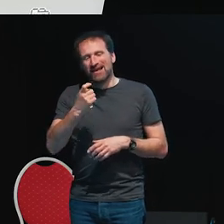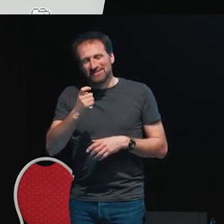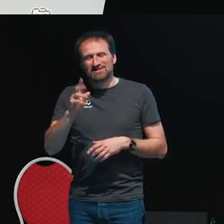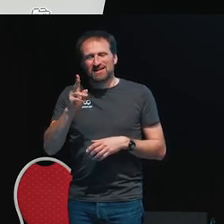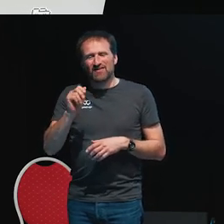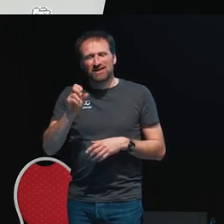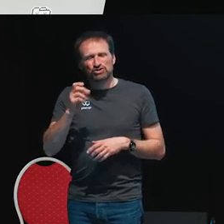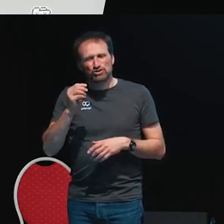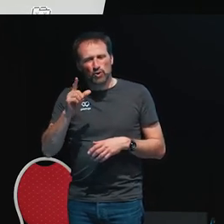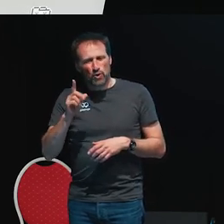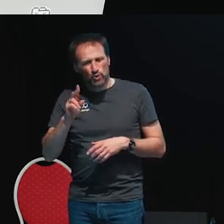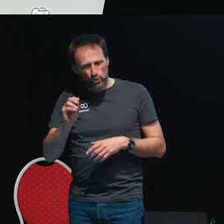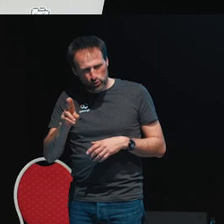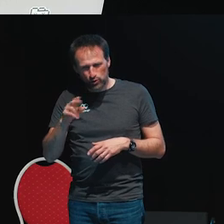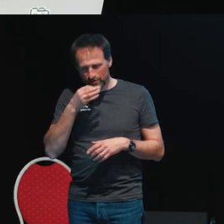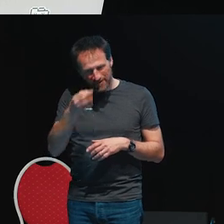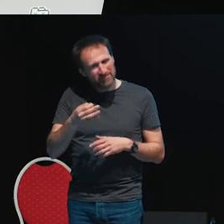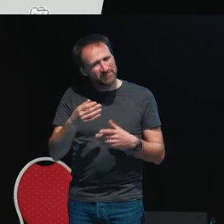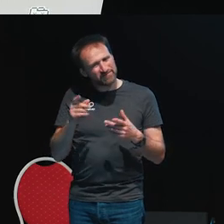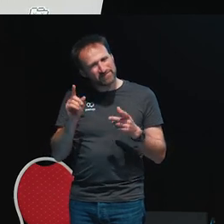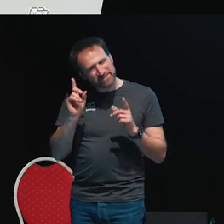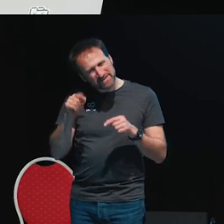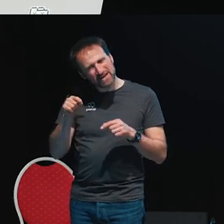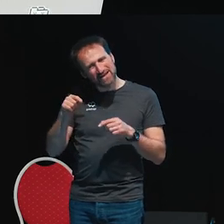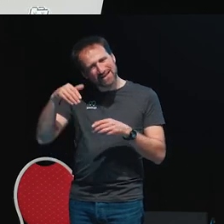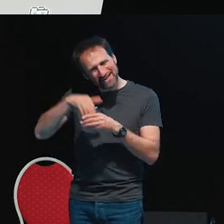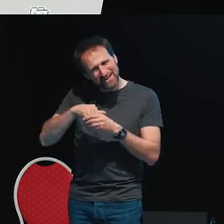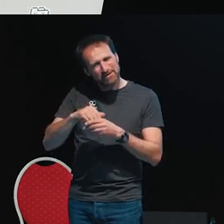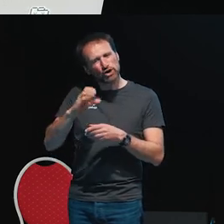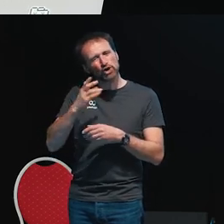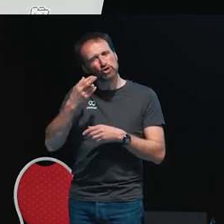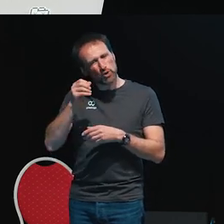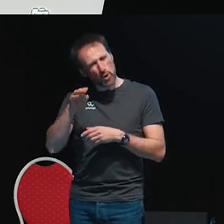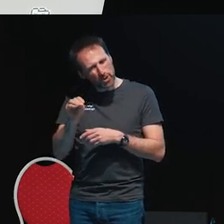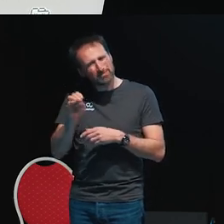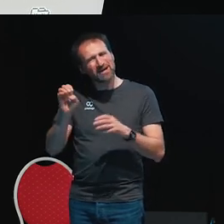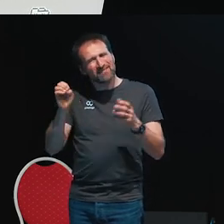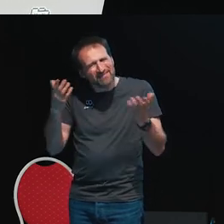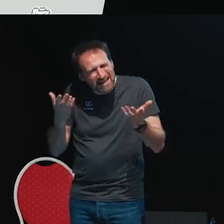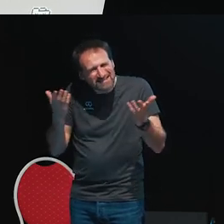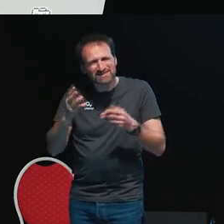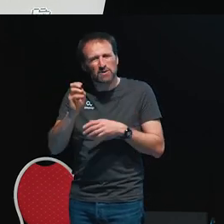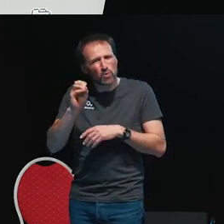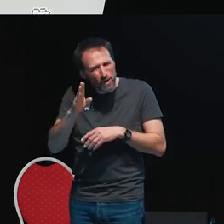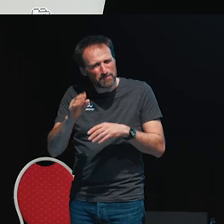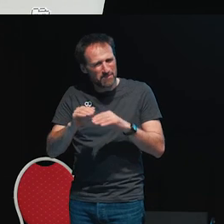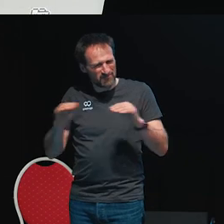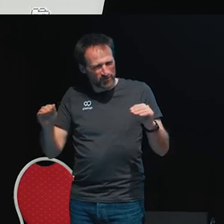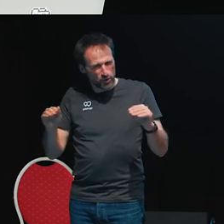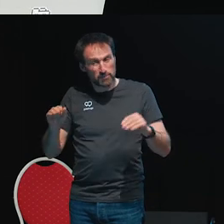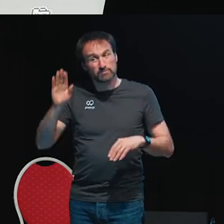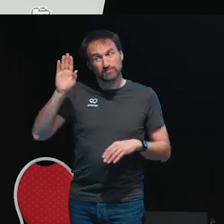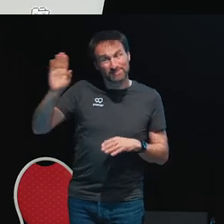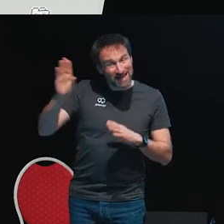for web standards group inside of Chrome, about like what even is a web platform? And his definition I really